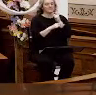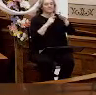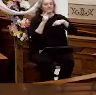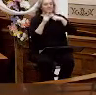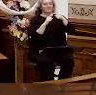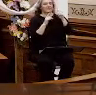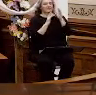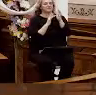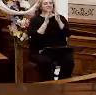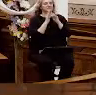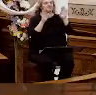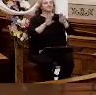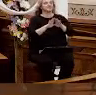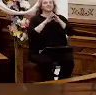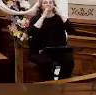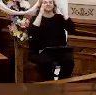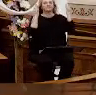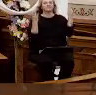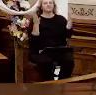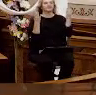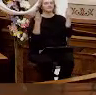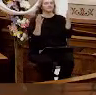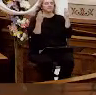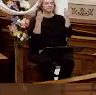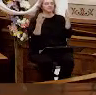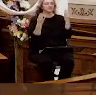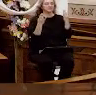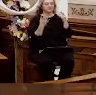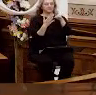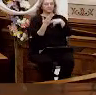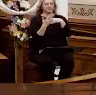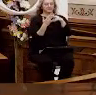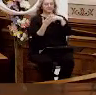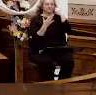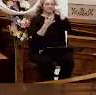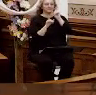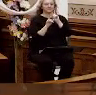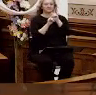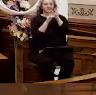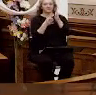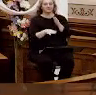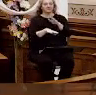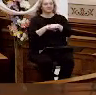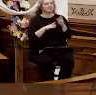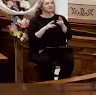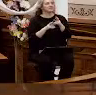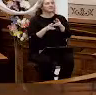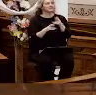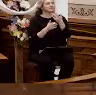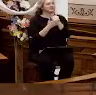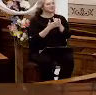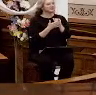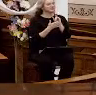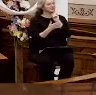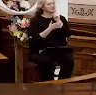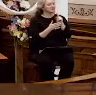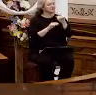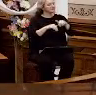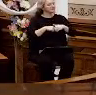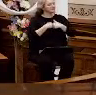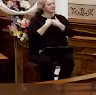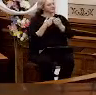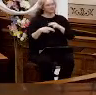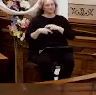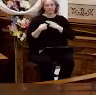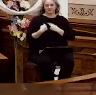opened the scriptures for the disciples on the road, they remarked on how their hearts burned within